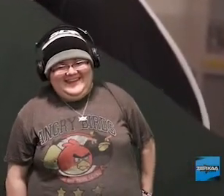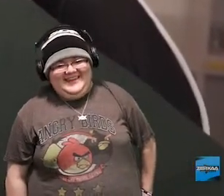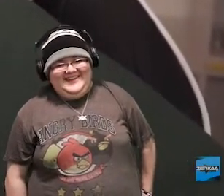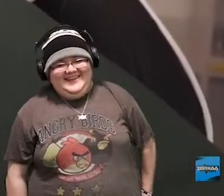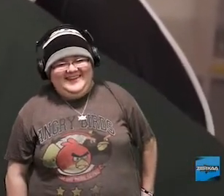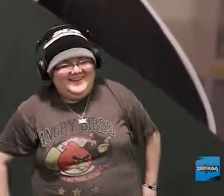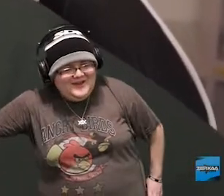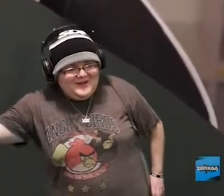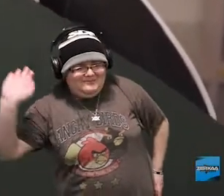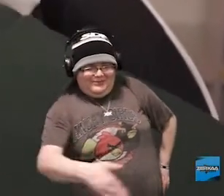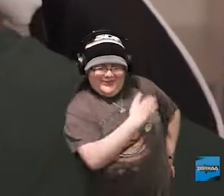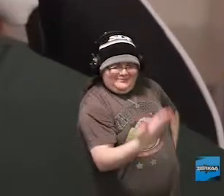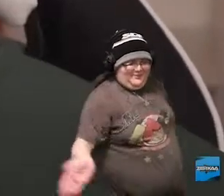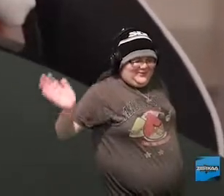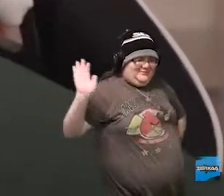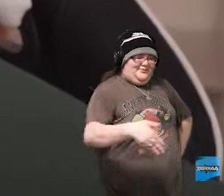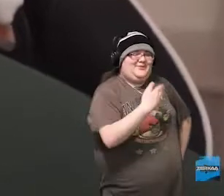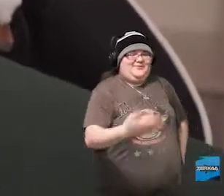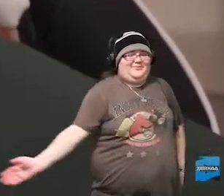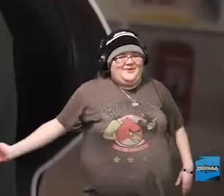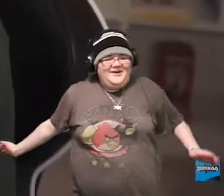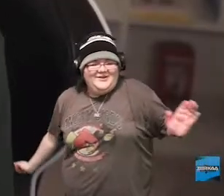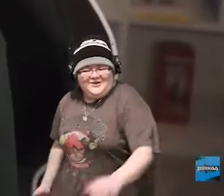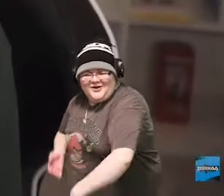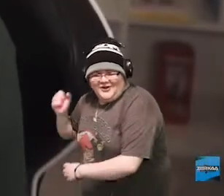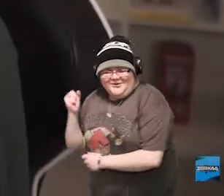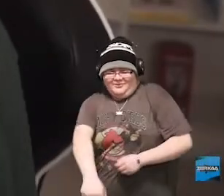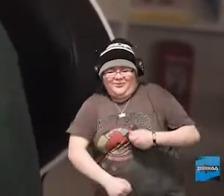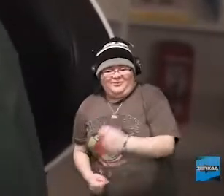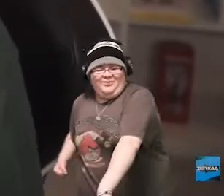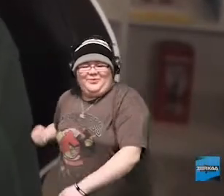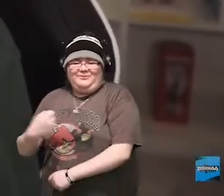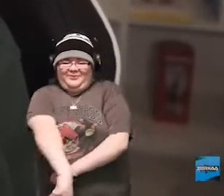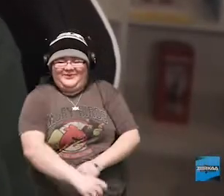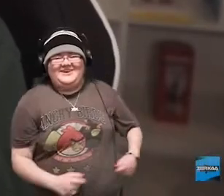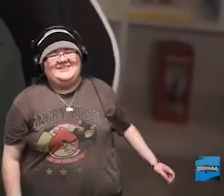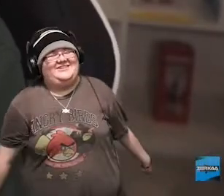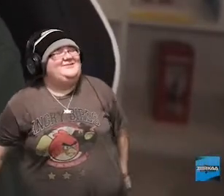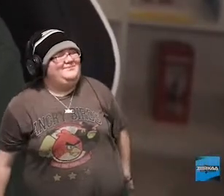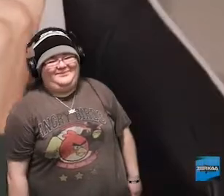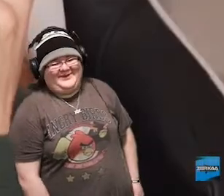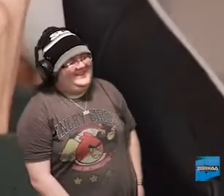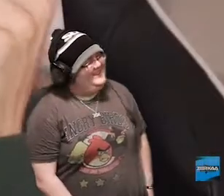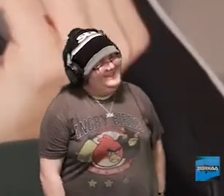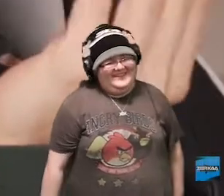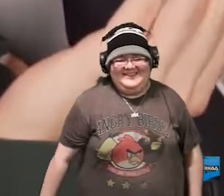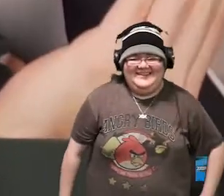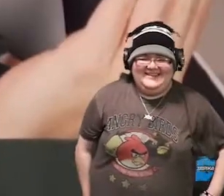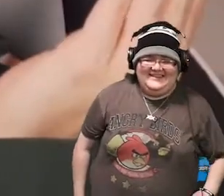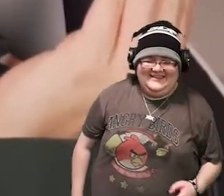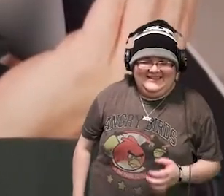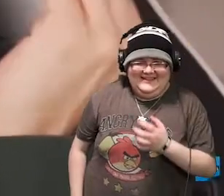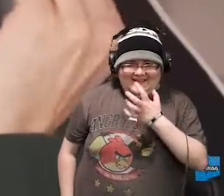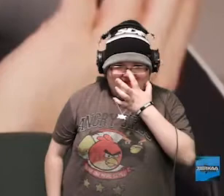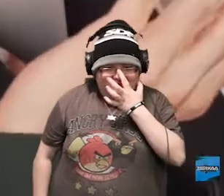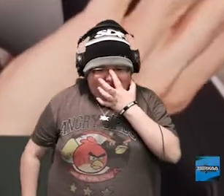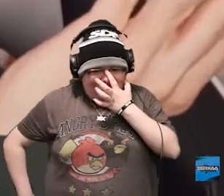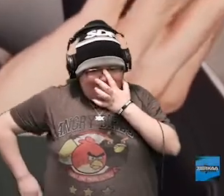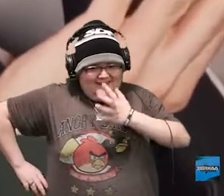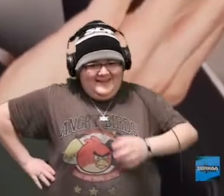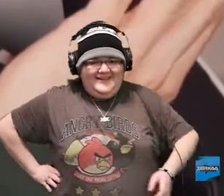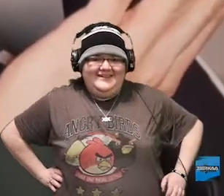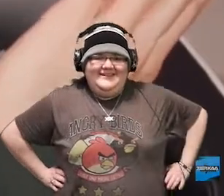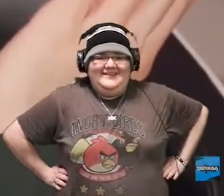chicken 23,034 times to cook it. It could do well, you know. It could do well. Surely not. That can't cook a chicken, though.